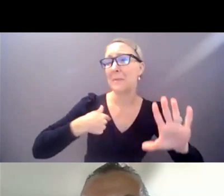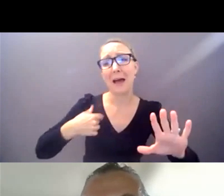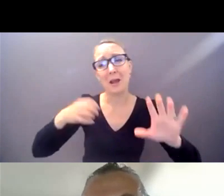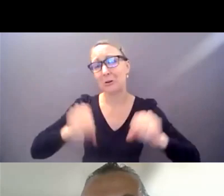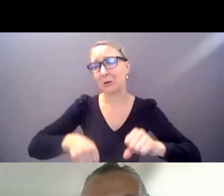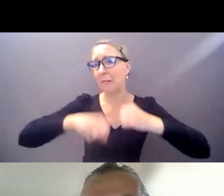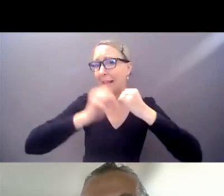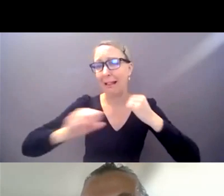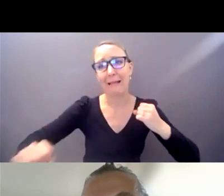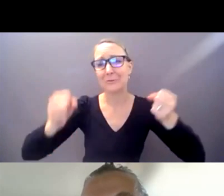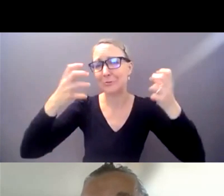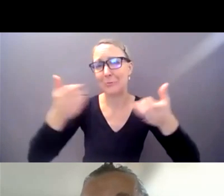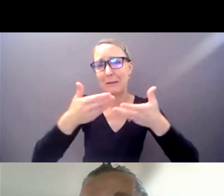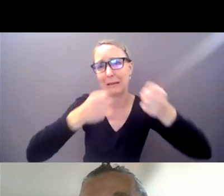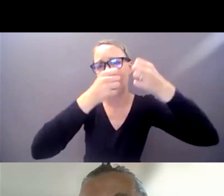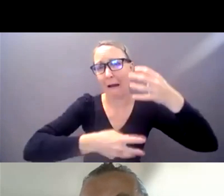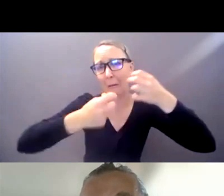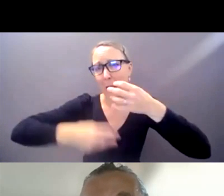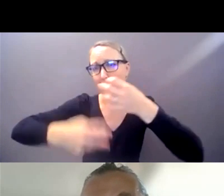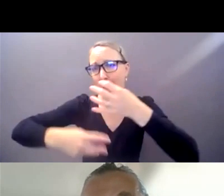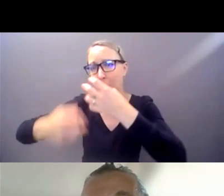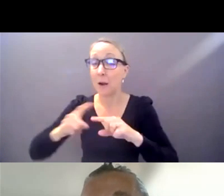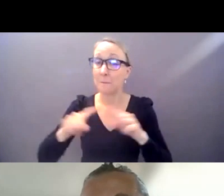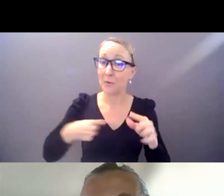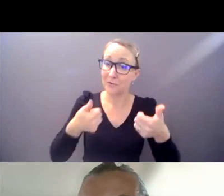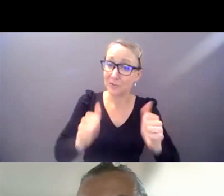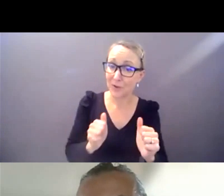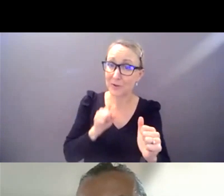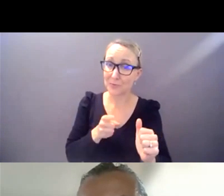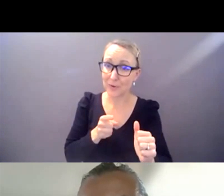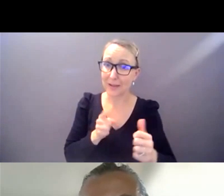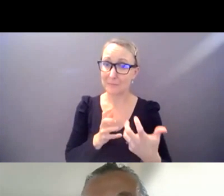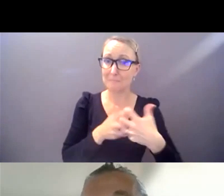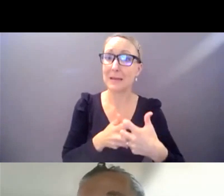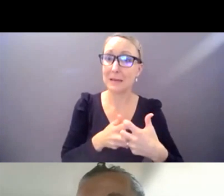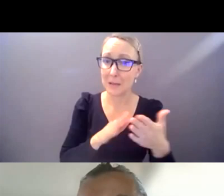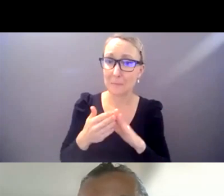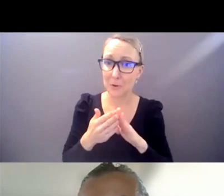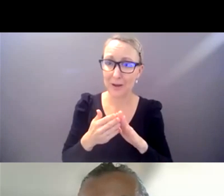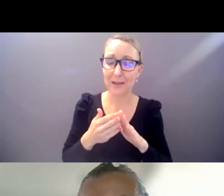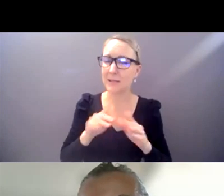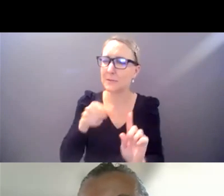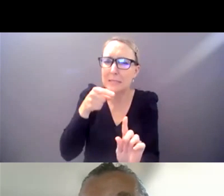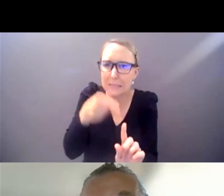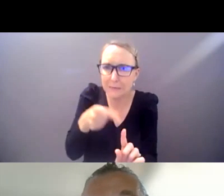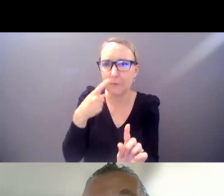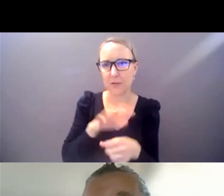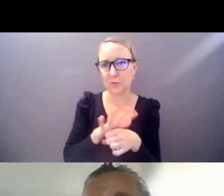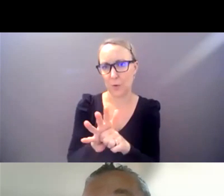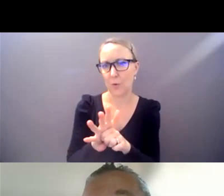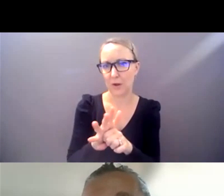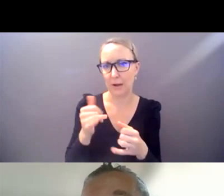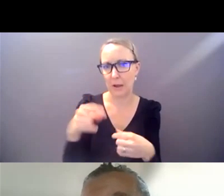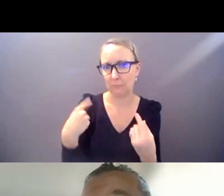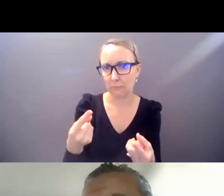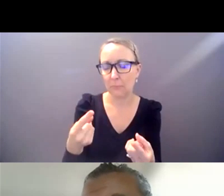on. But really trying to meet the community at every level, particularly during COVID. There's much more work to do. We're